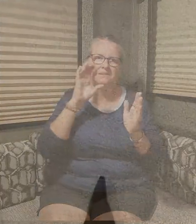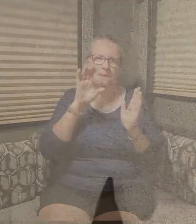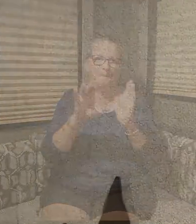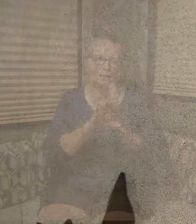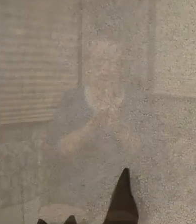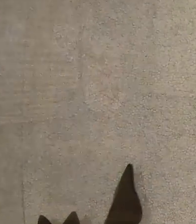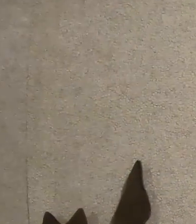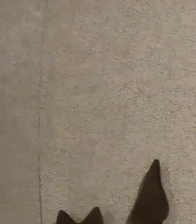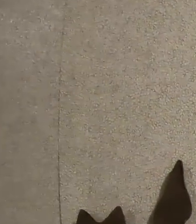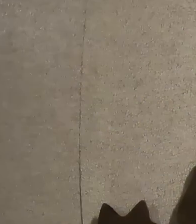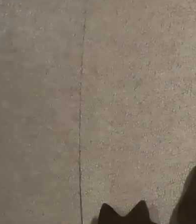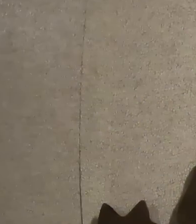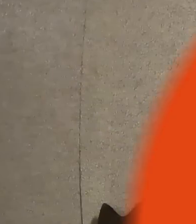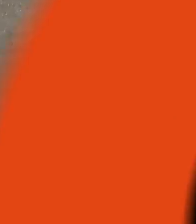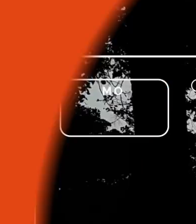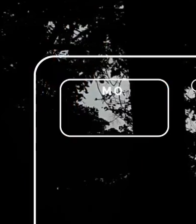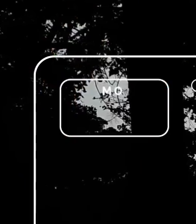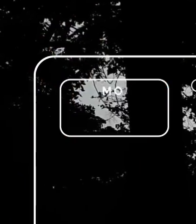picture.